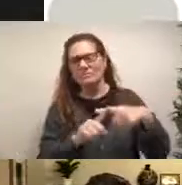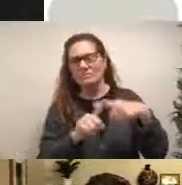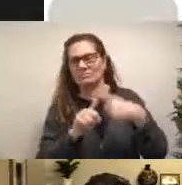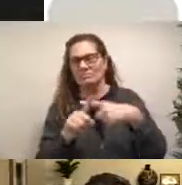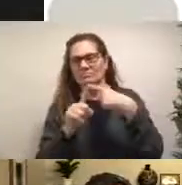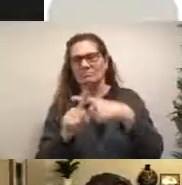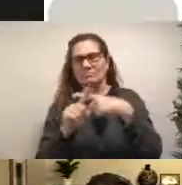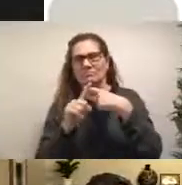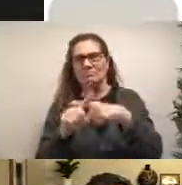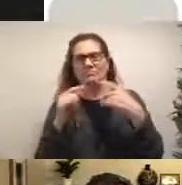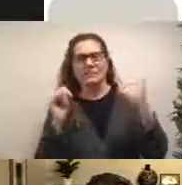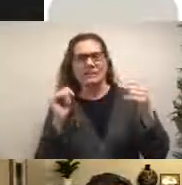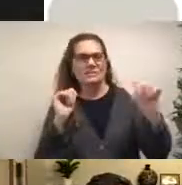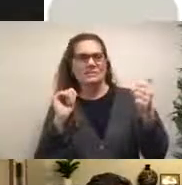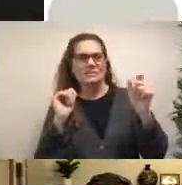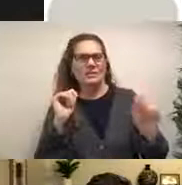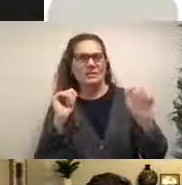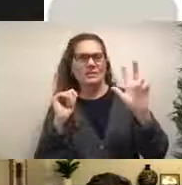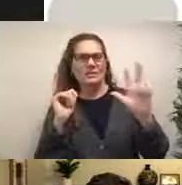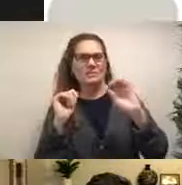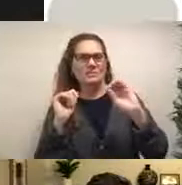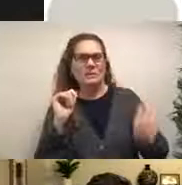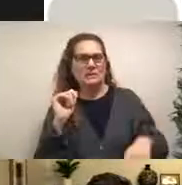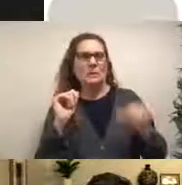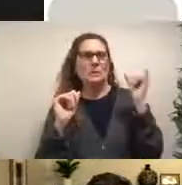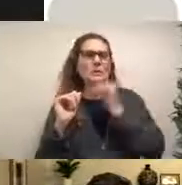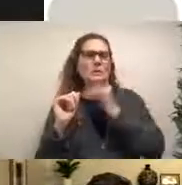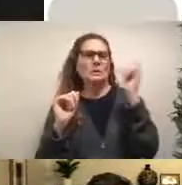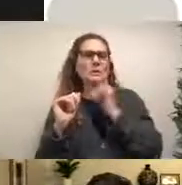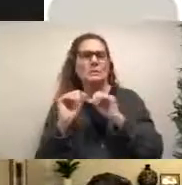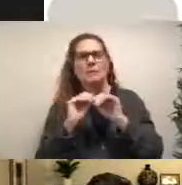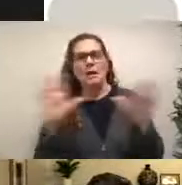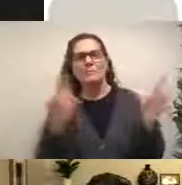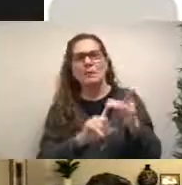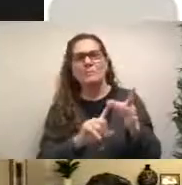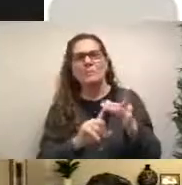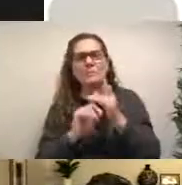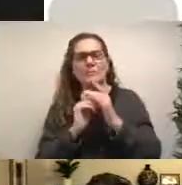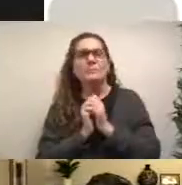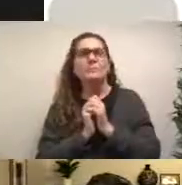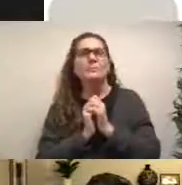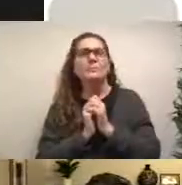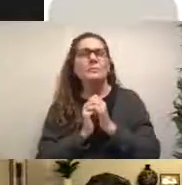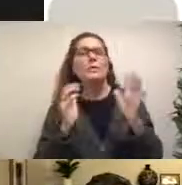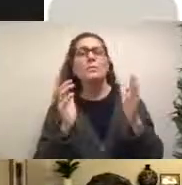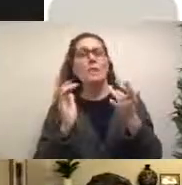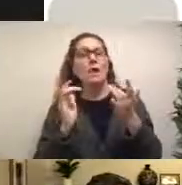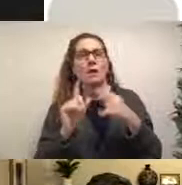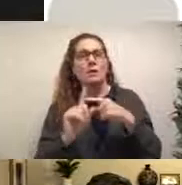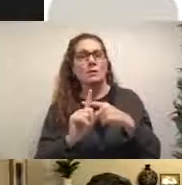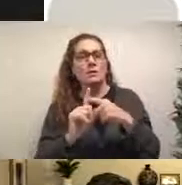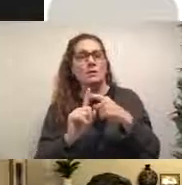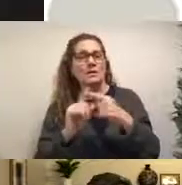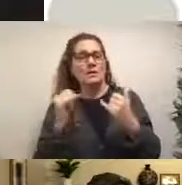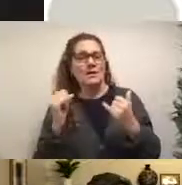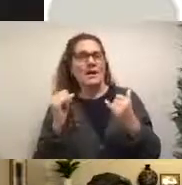10.3%. This is also up from last week. The only good news I have to report really is, for the first time, we can say that our